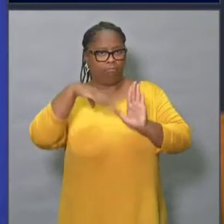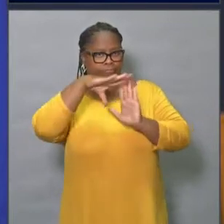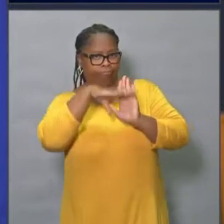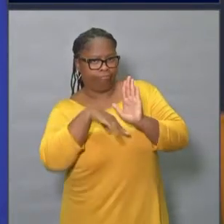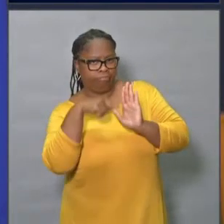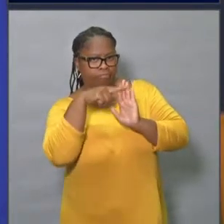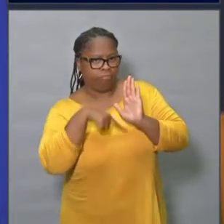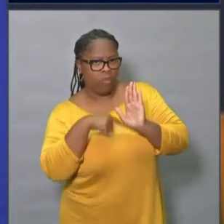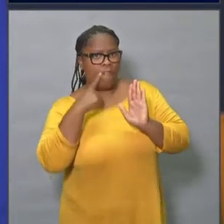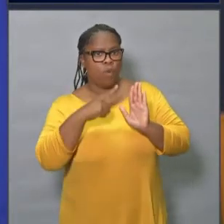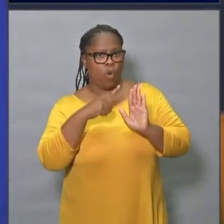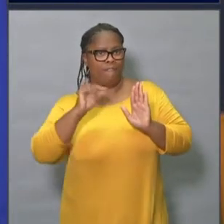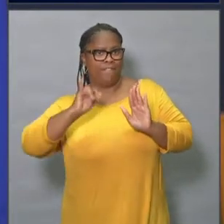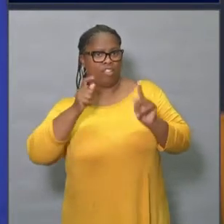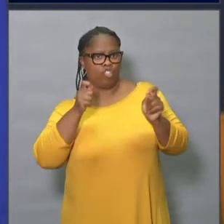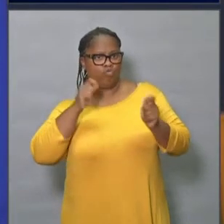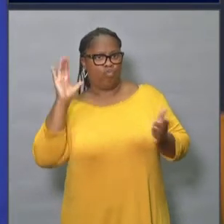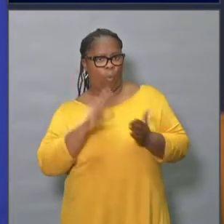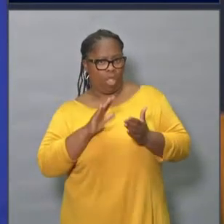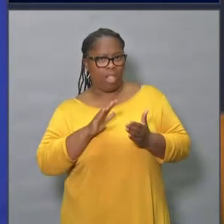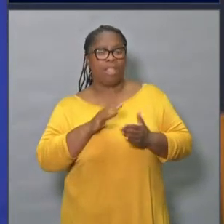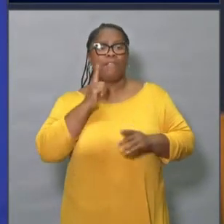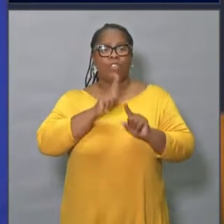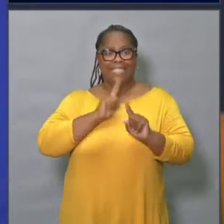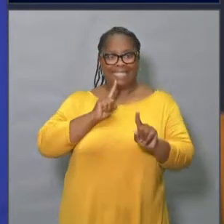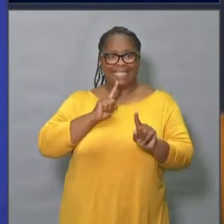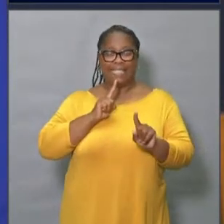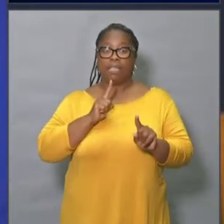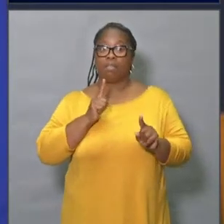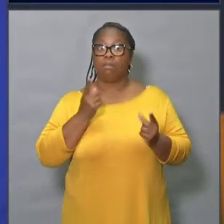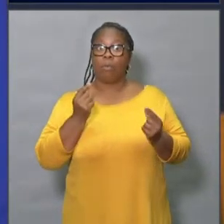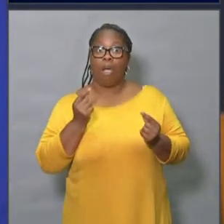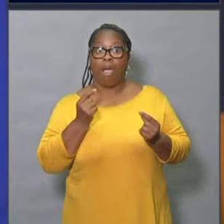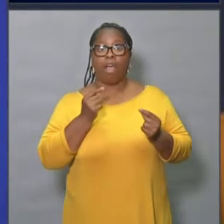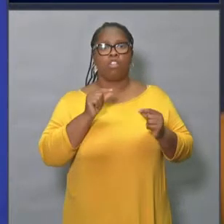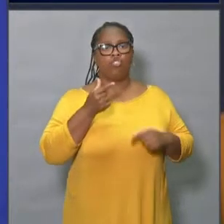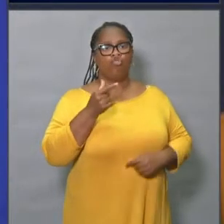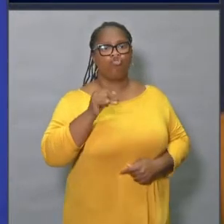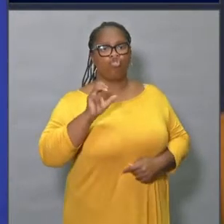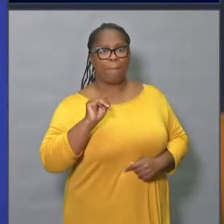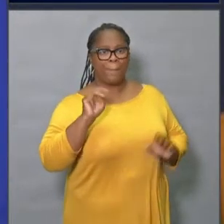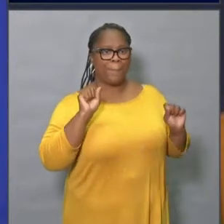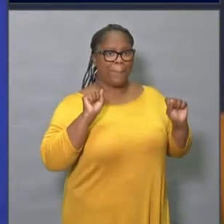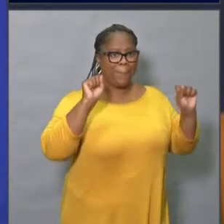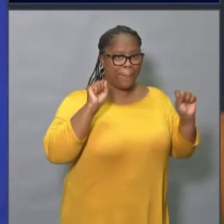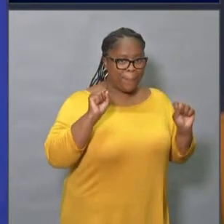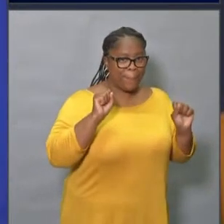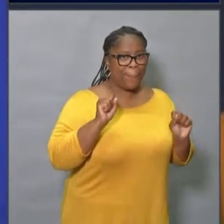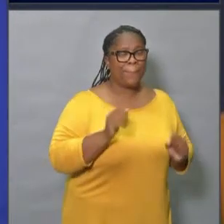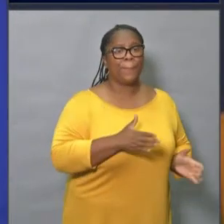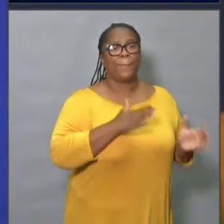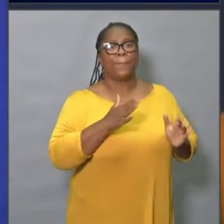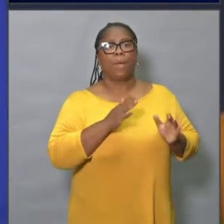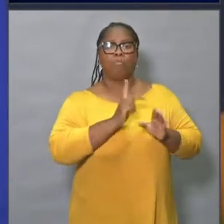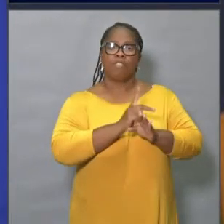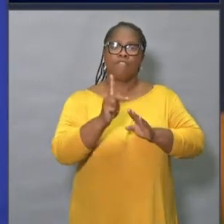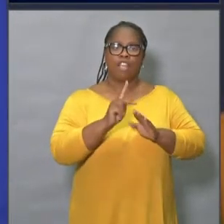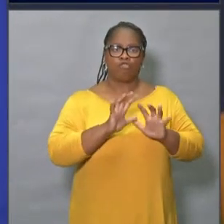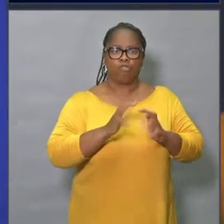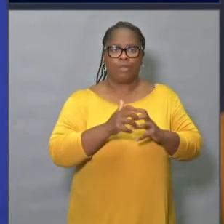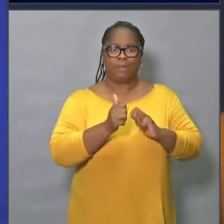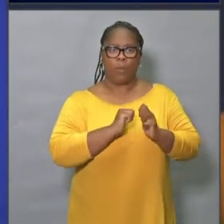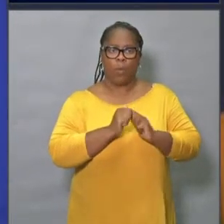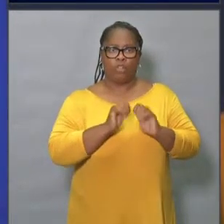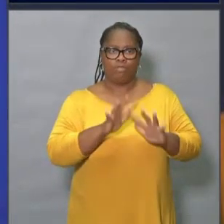control and distancing. These businesses include gyms and fitness facilities, pro league arenas